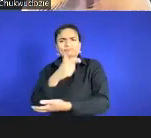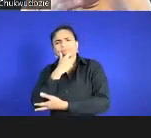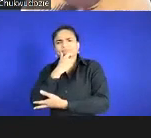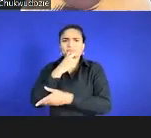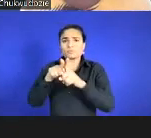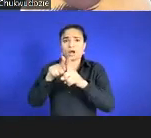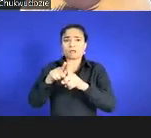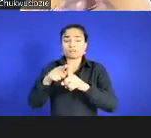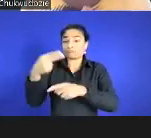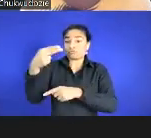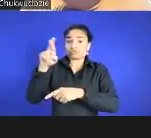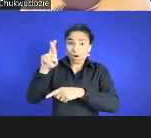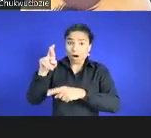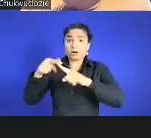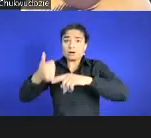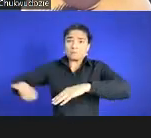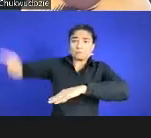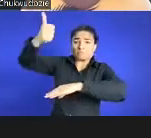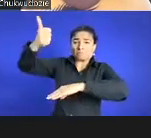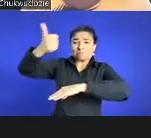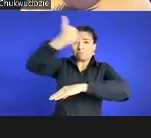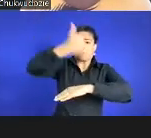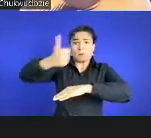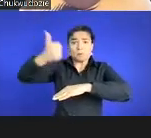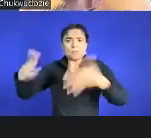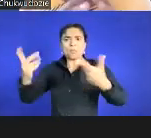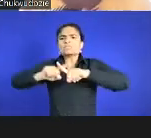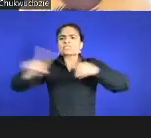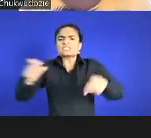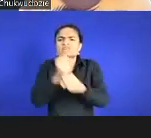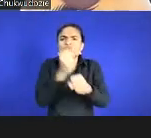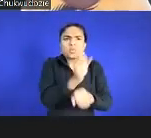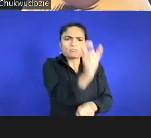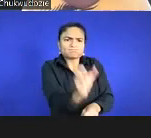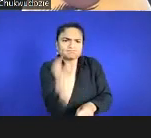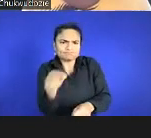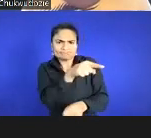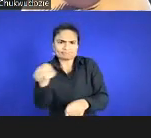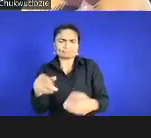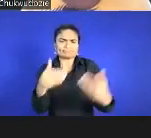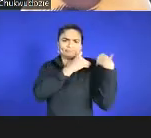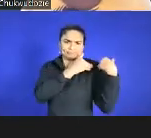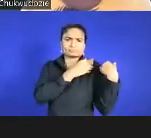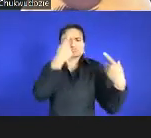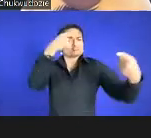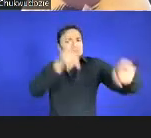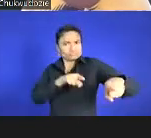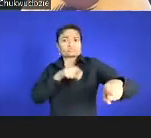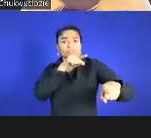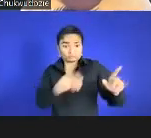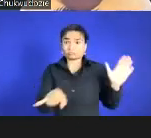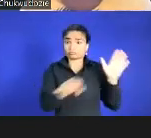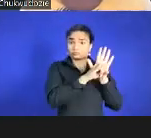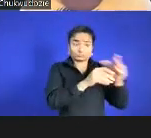survivors? When there is a report, how will the survivors be supported? Do you have funds set aside to respond to